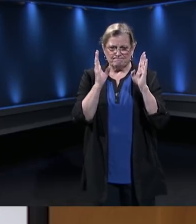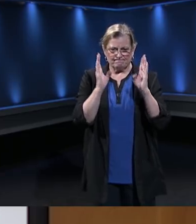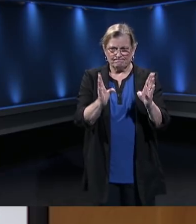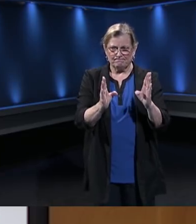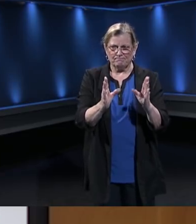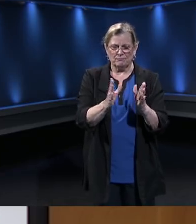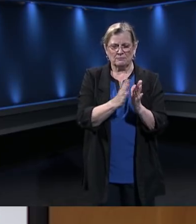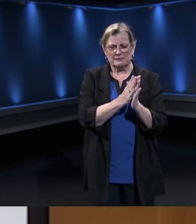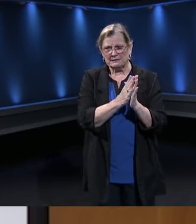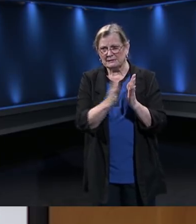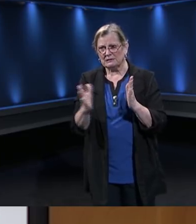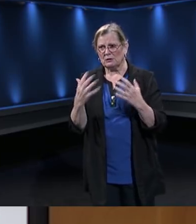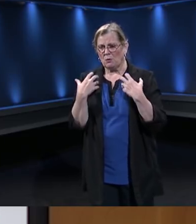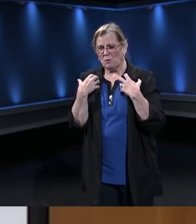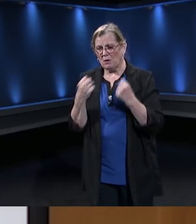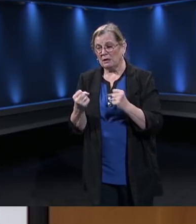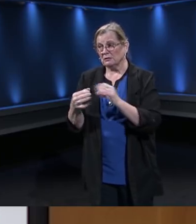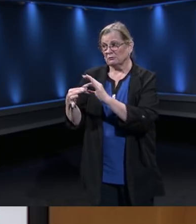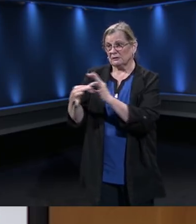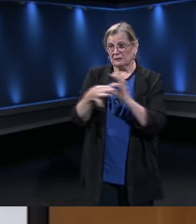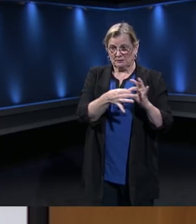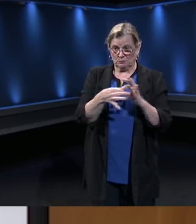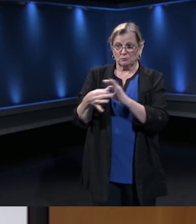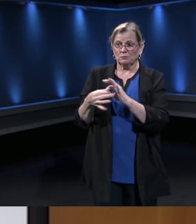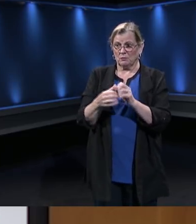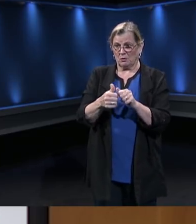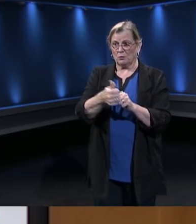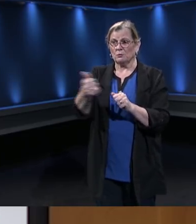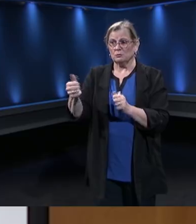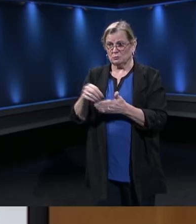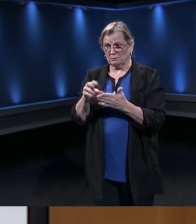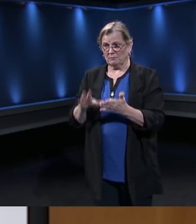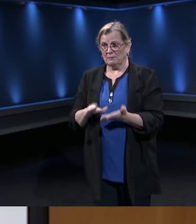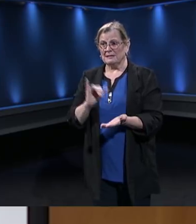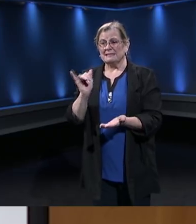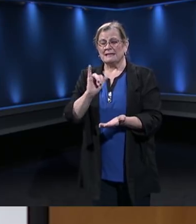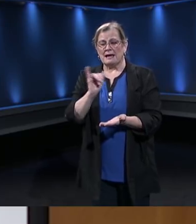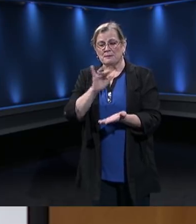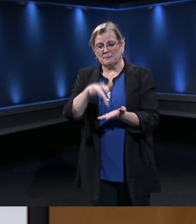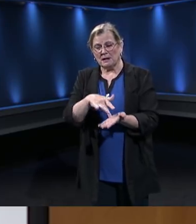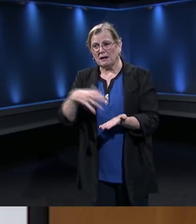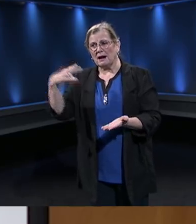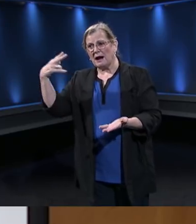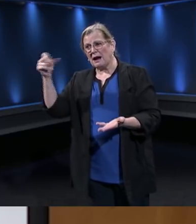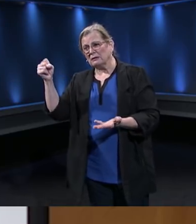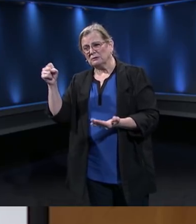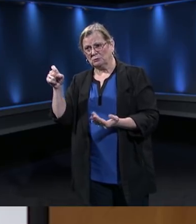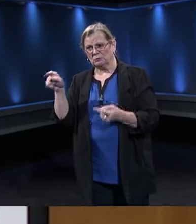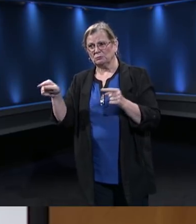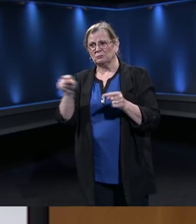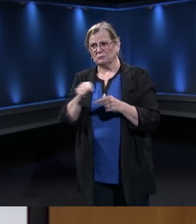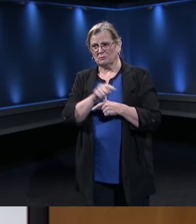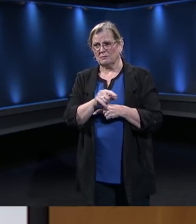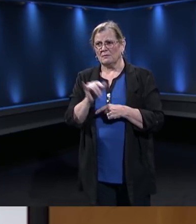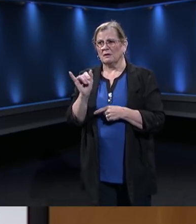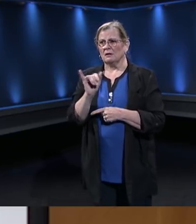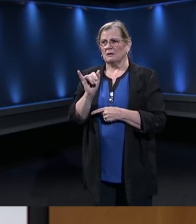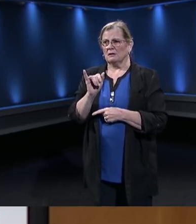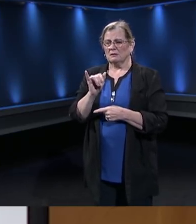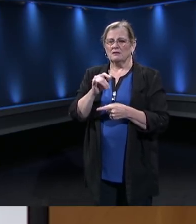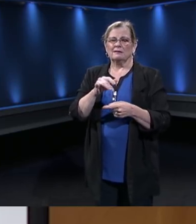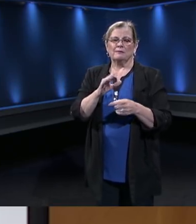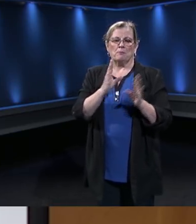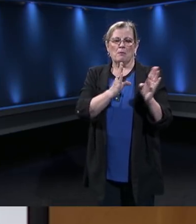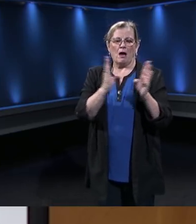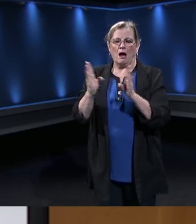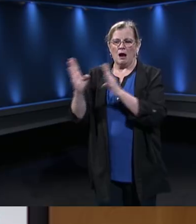And I know at the secondary level, they're also building that into the block schedule so that they're getting that extra time during advisory